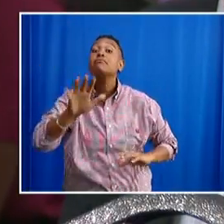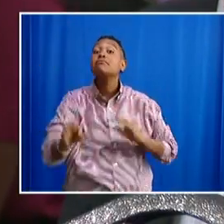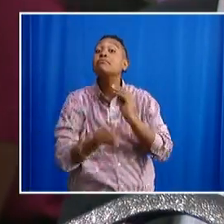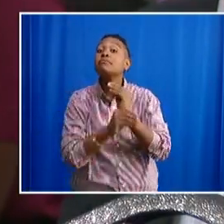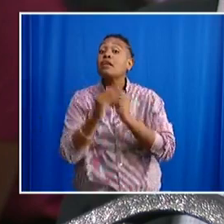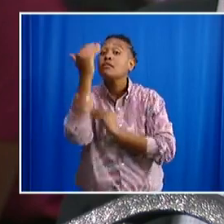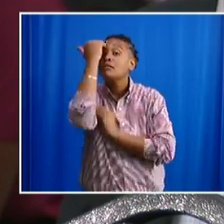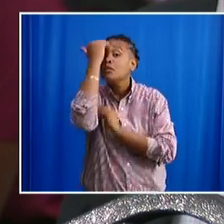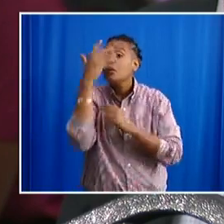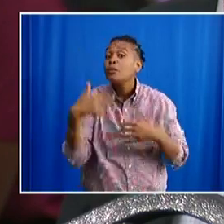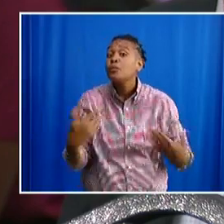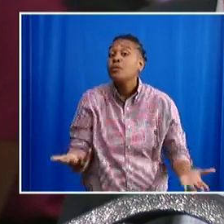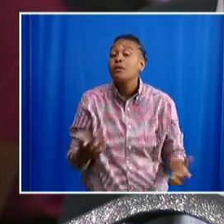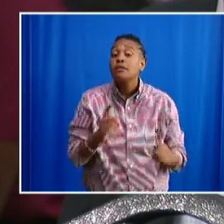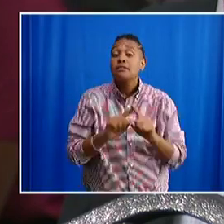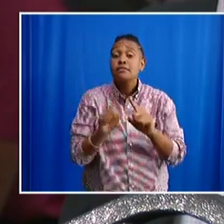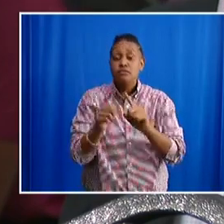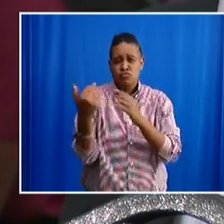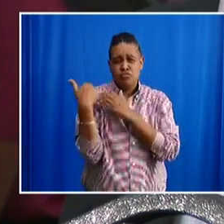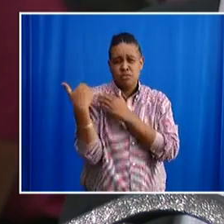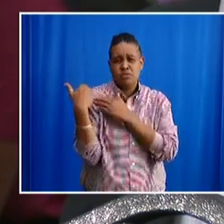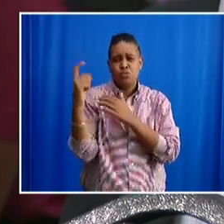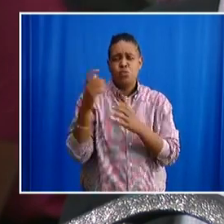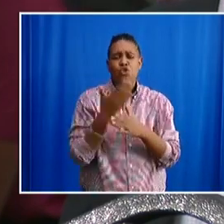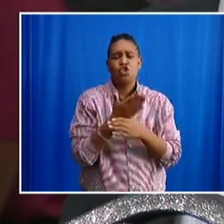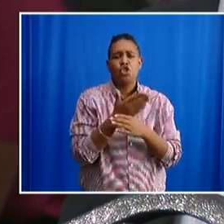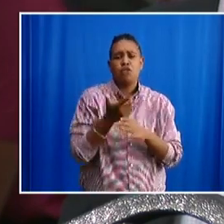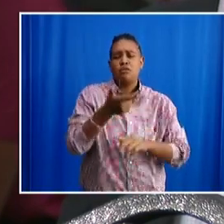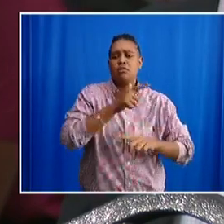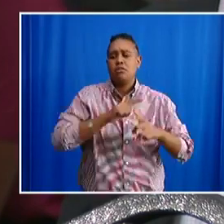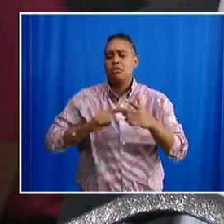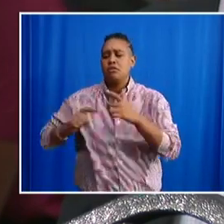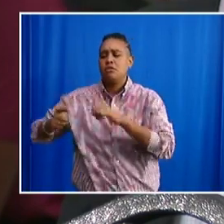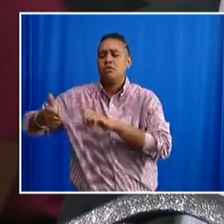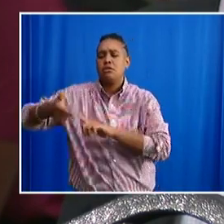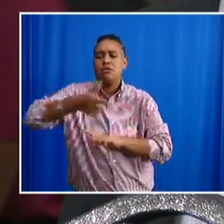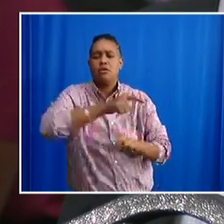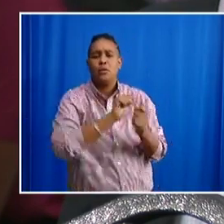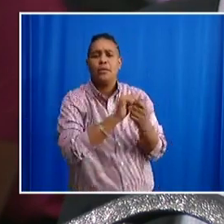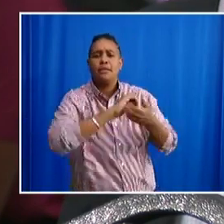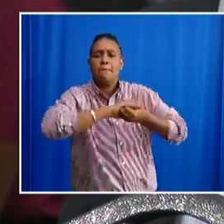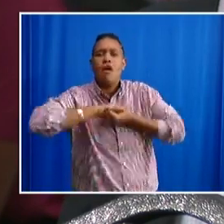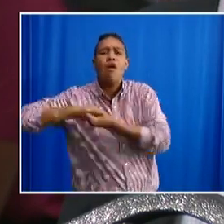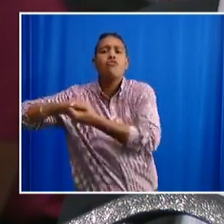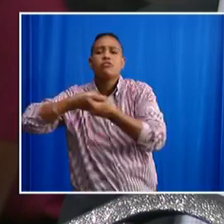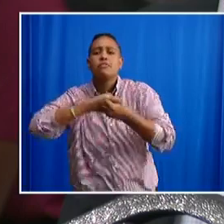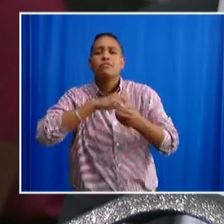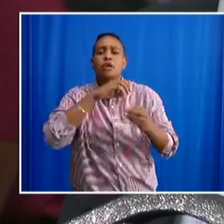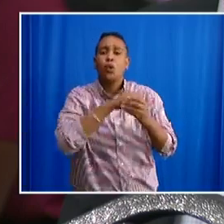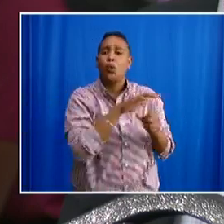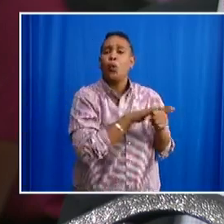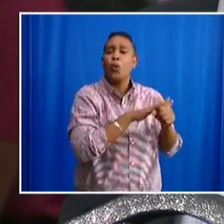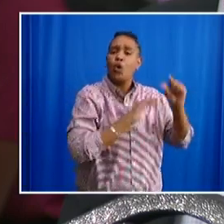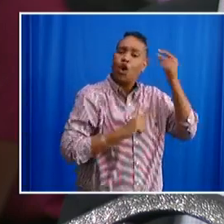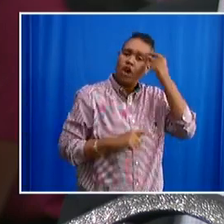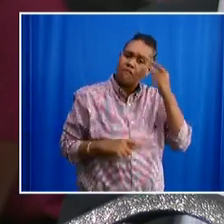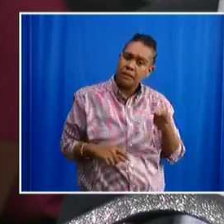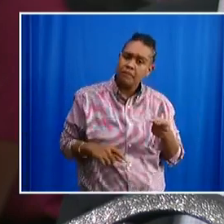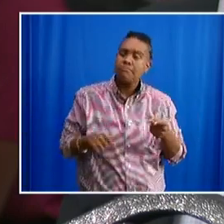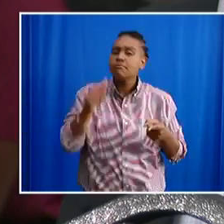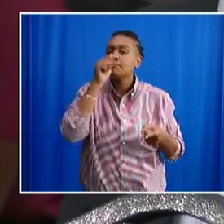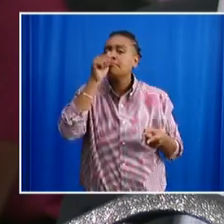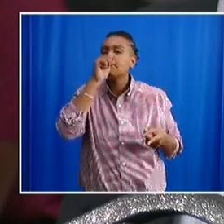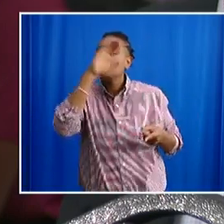acknowledges that the responsibility should be shared with other partners, including local government, the